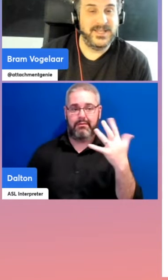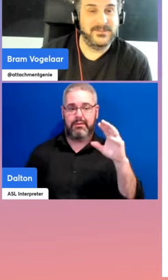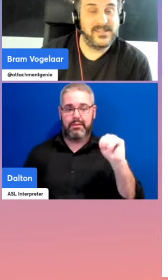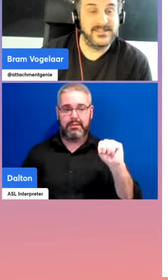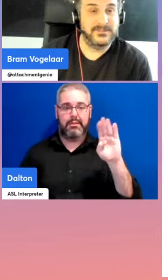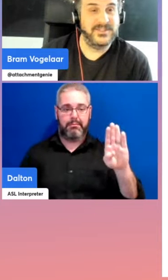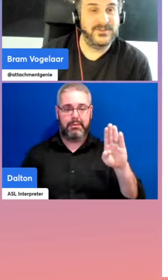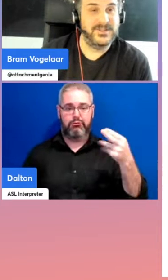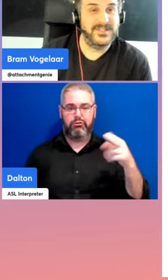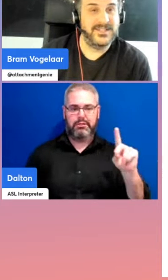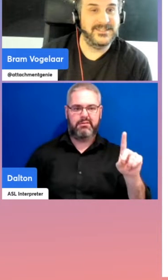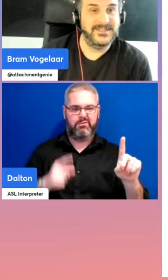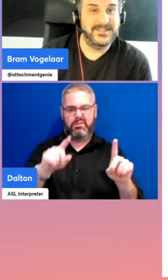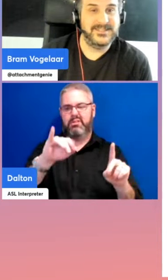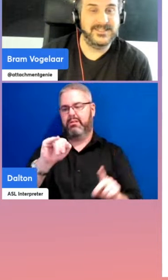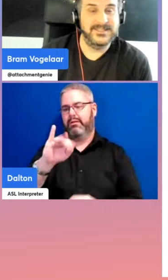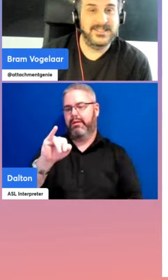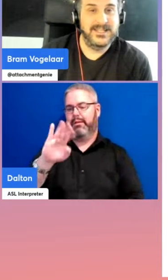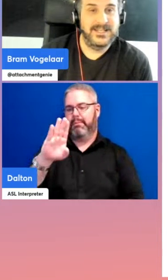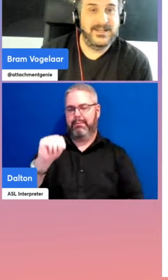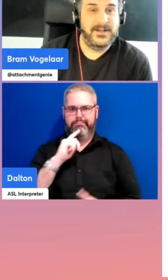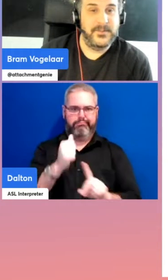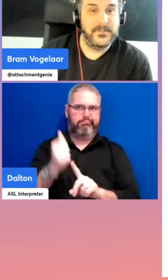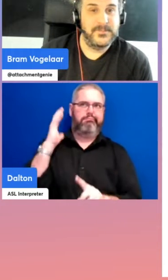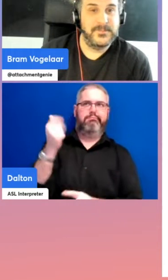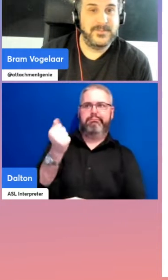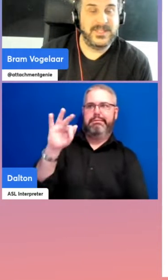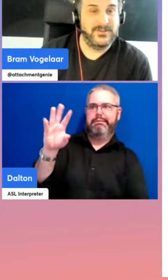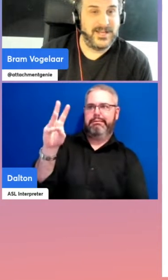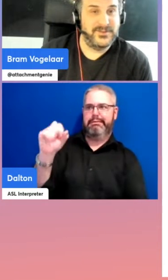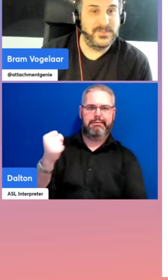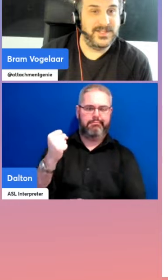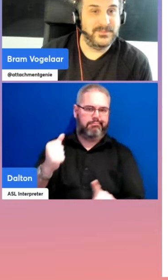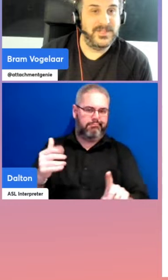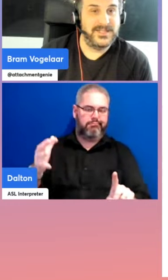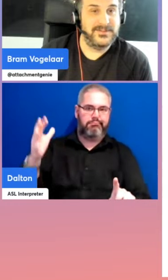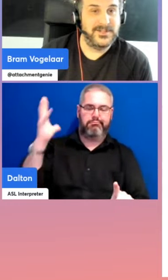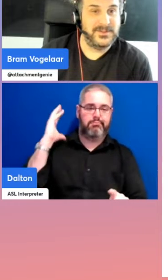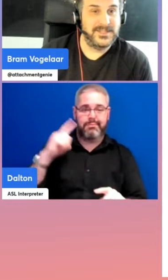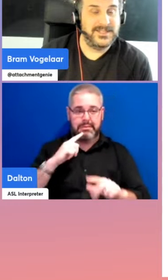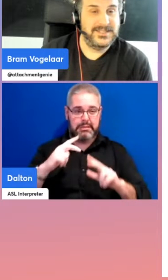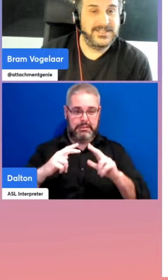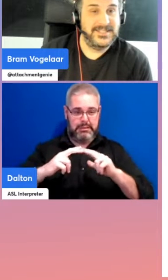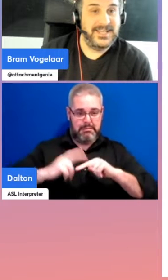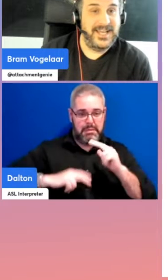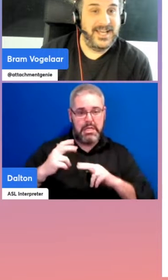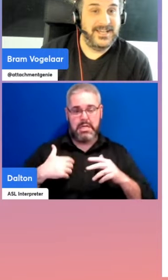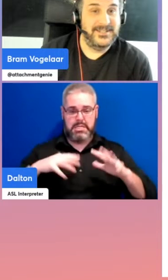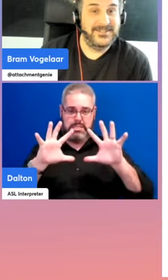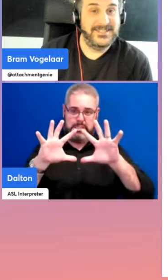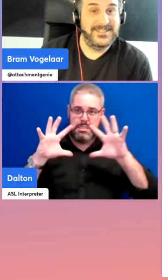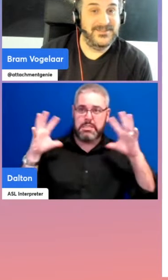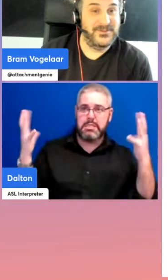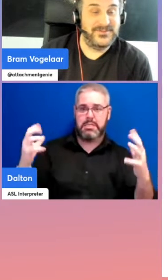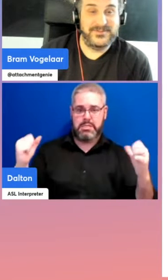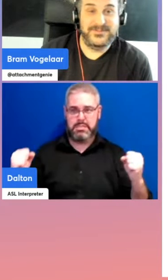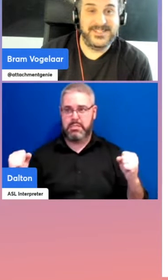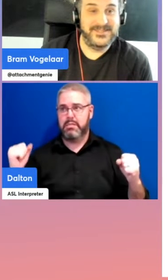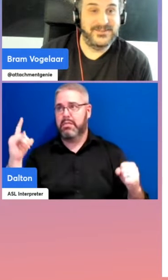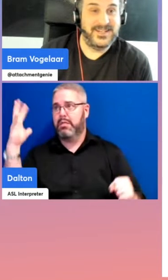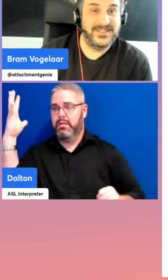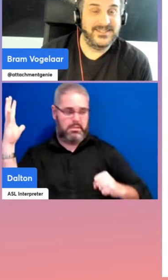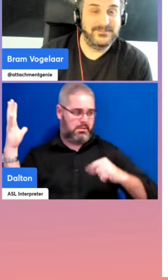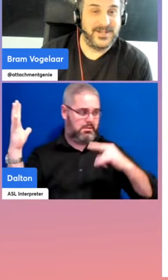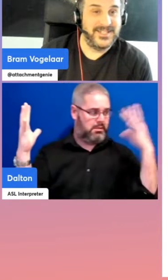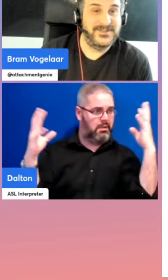an IBM system somewhere in the 1960s. You would have to build a building around it. You would